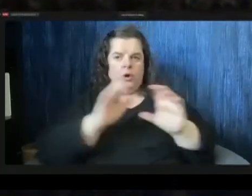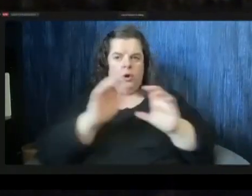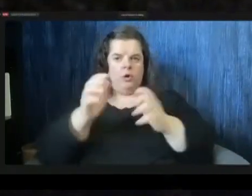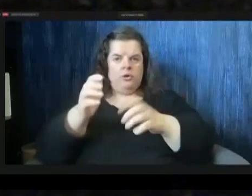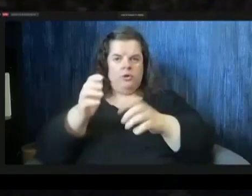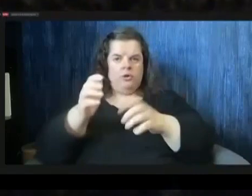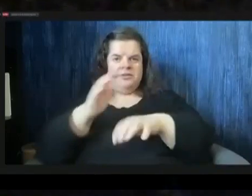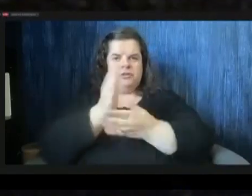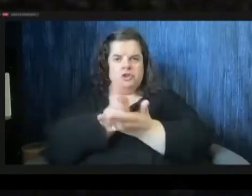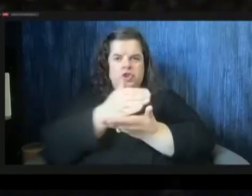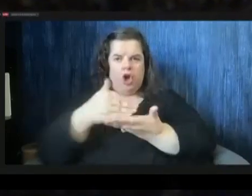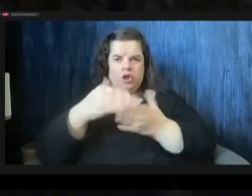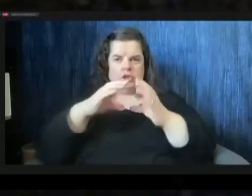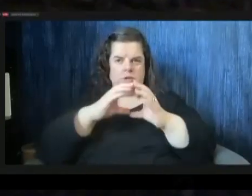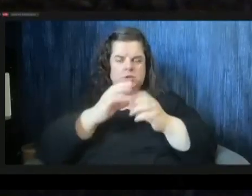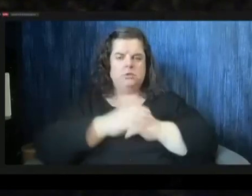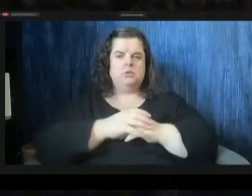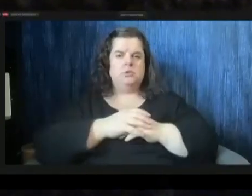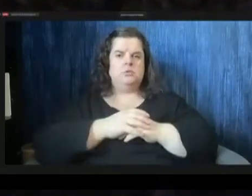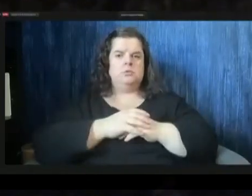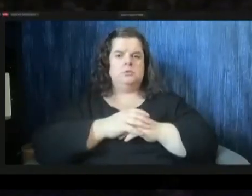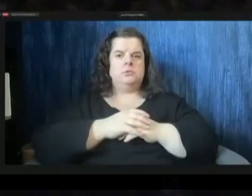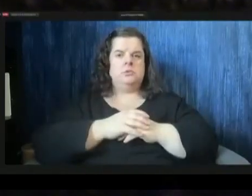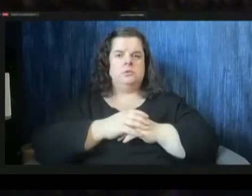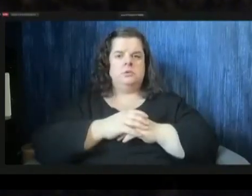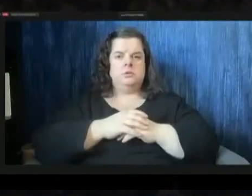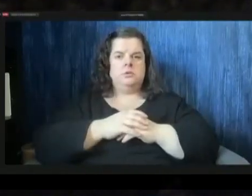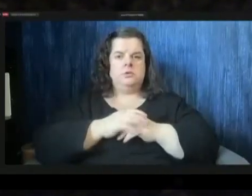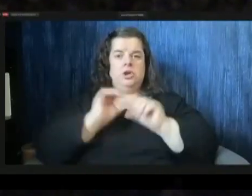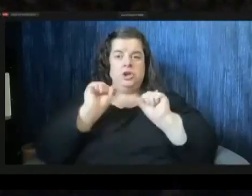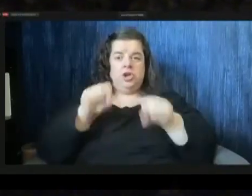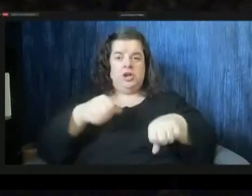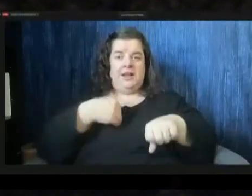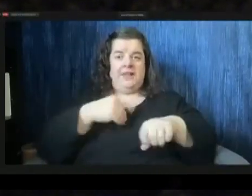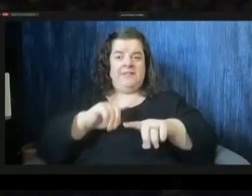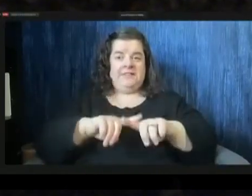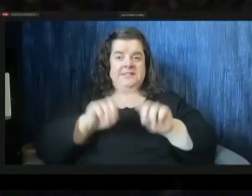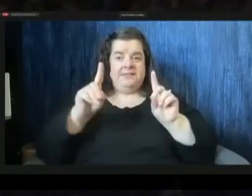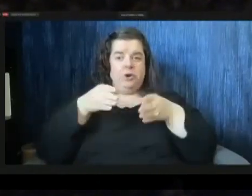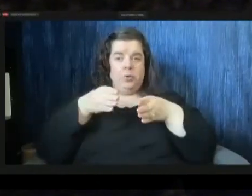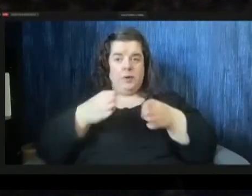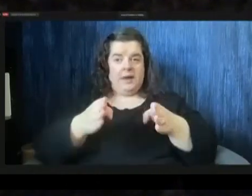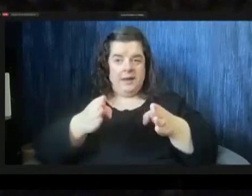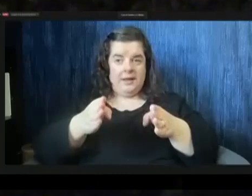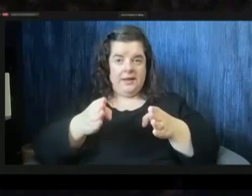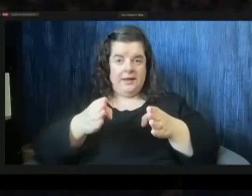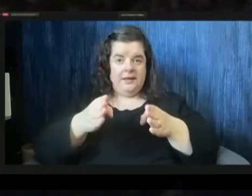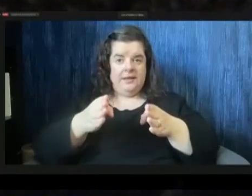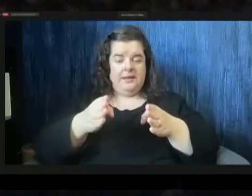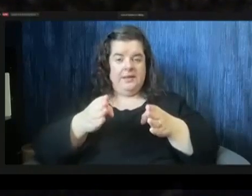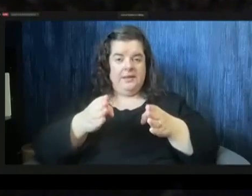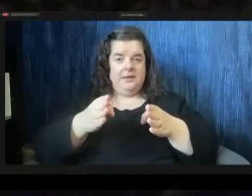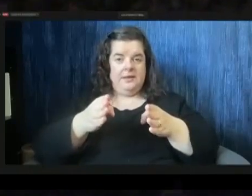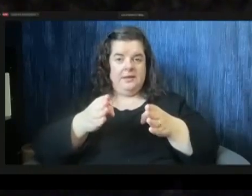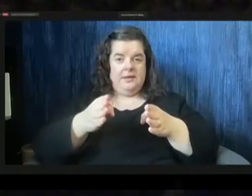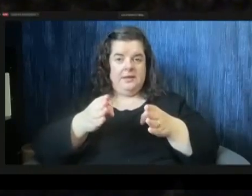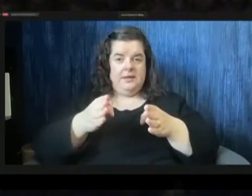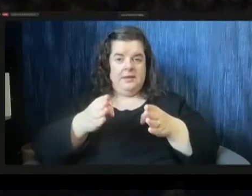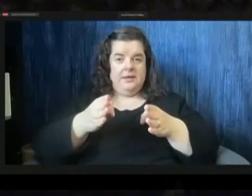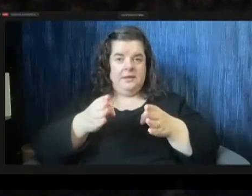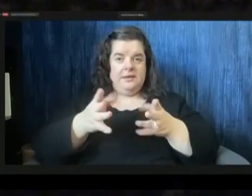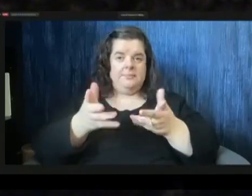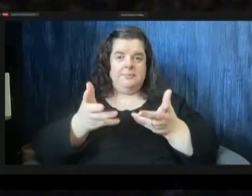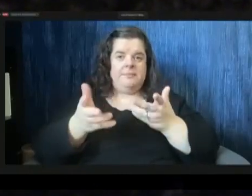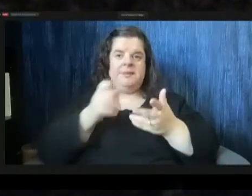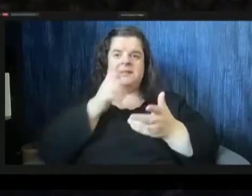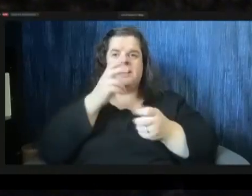chart could potentially have a different way of, maybe not utilizing